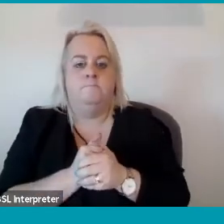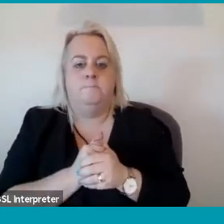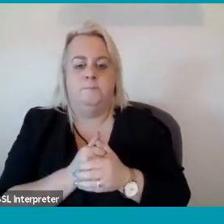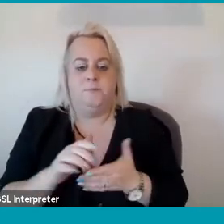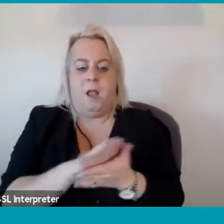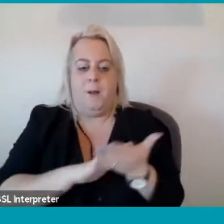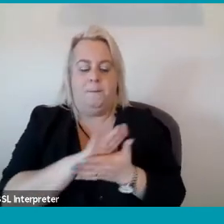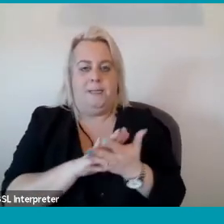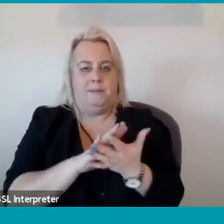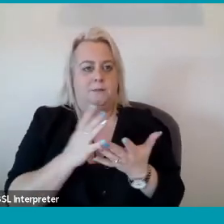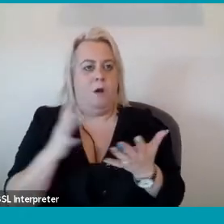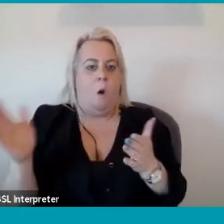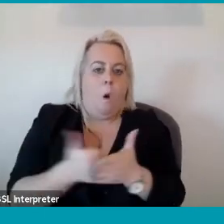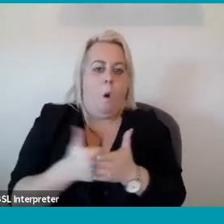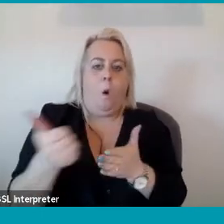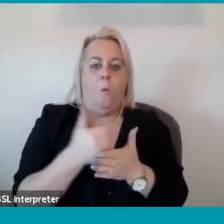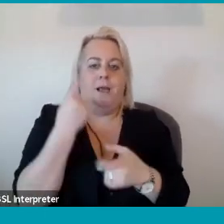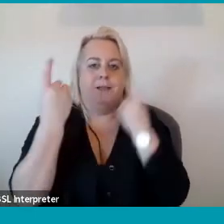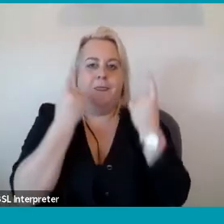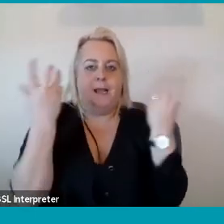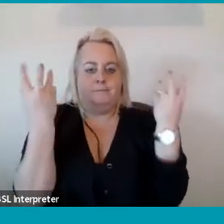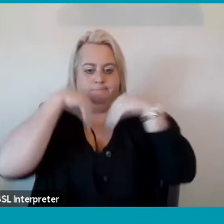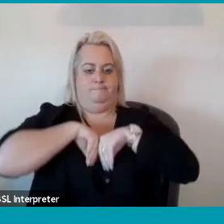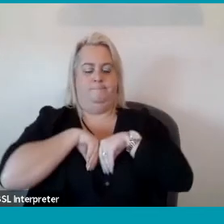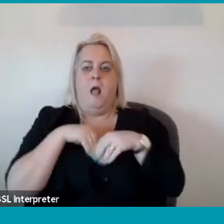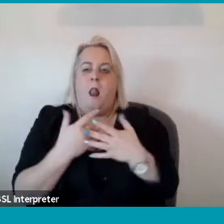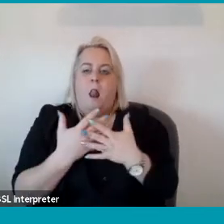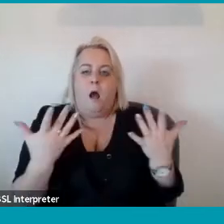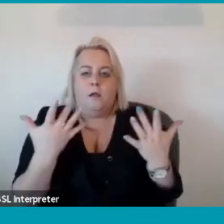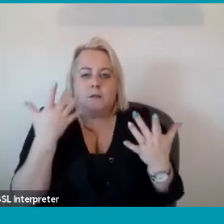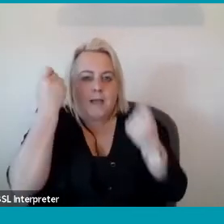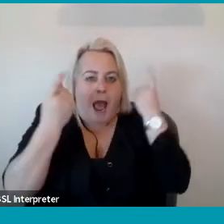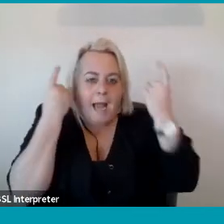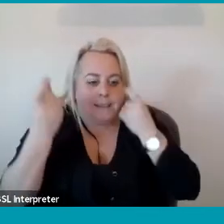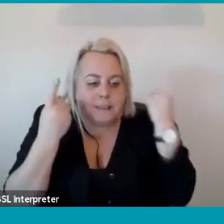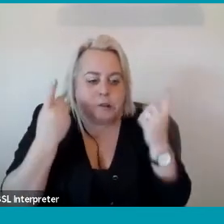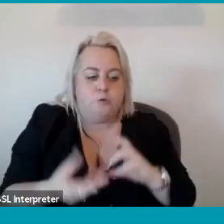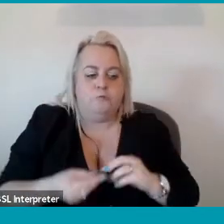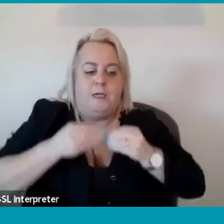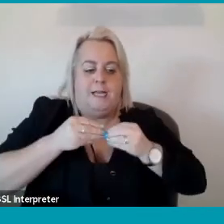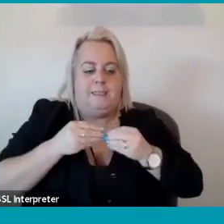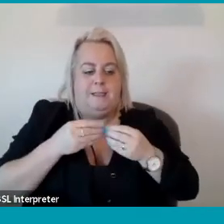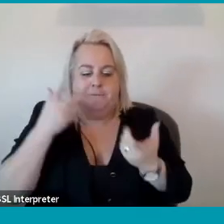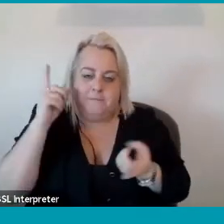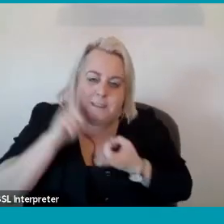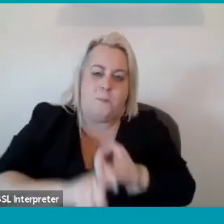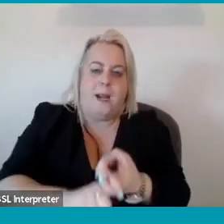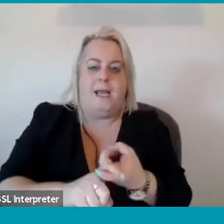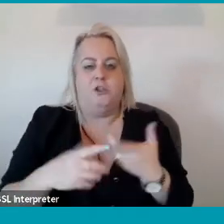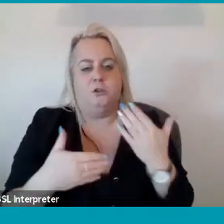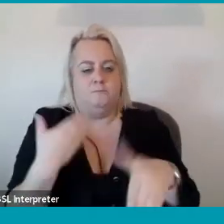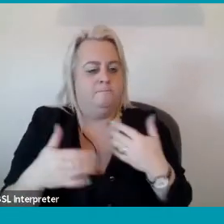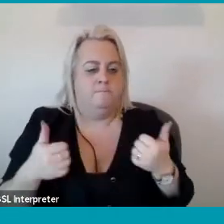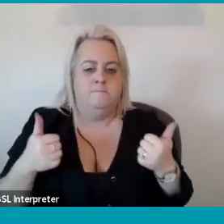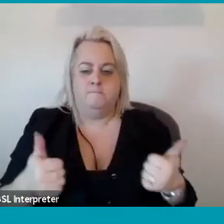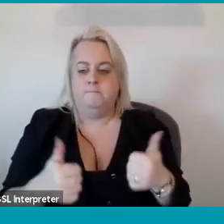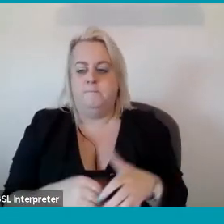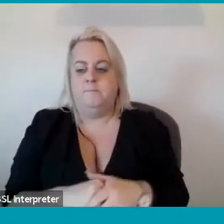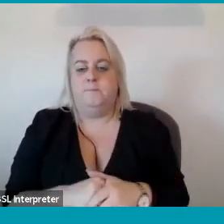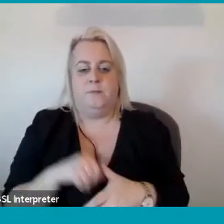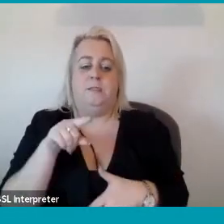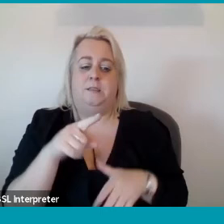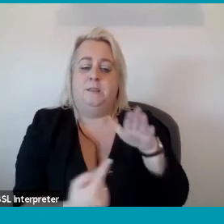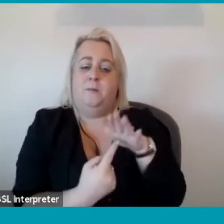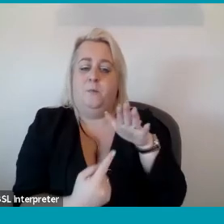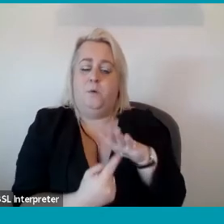are people who are determined and don't run away at the first sign of a problem. And so that's something that, is really